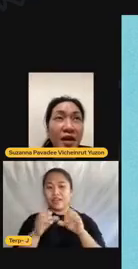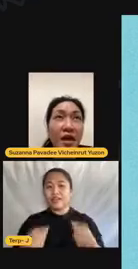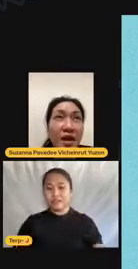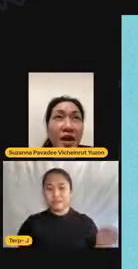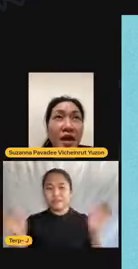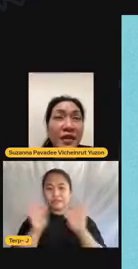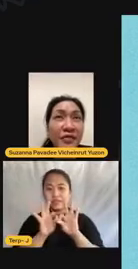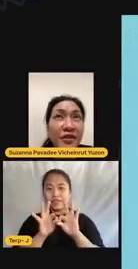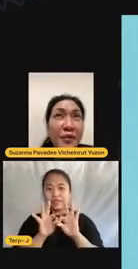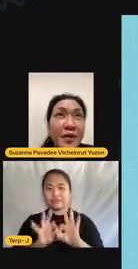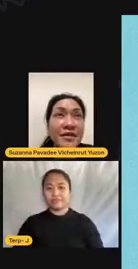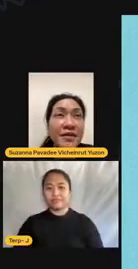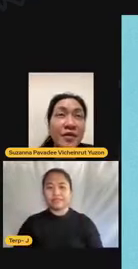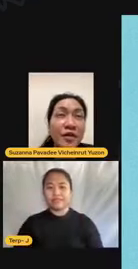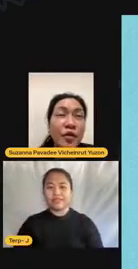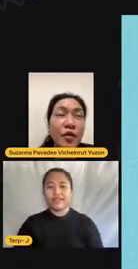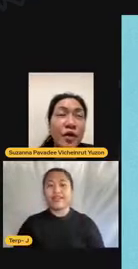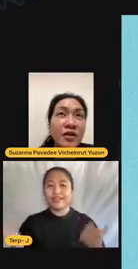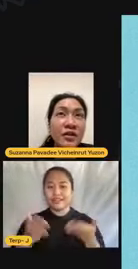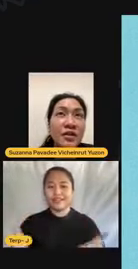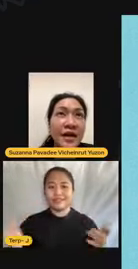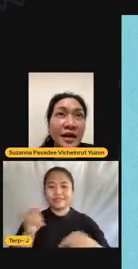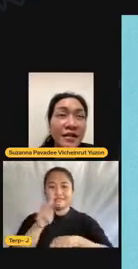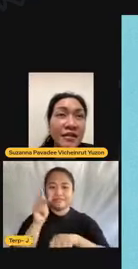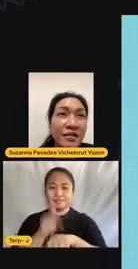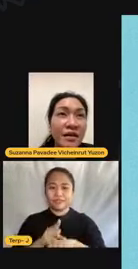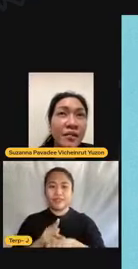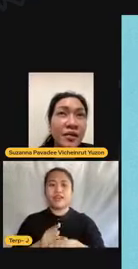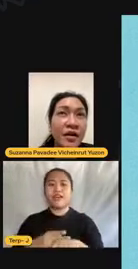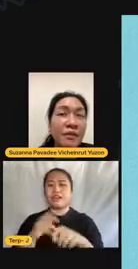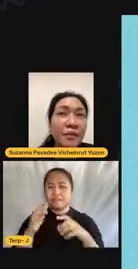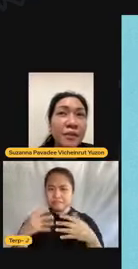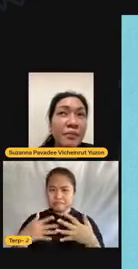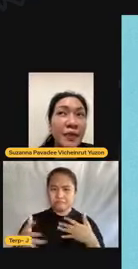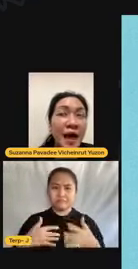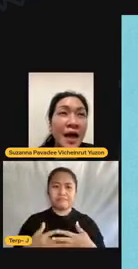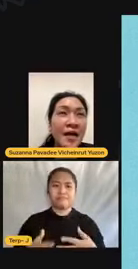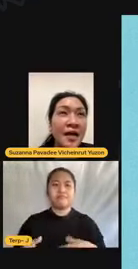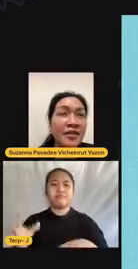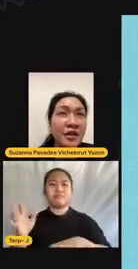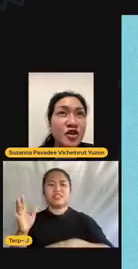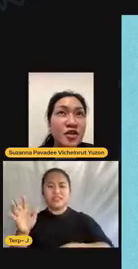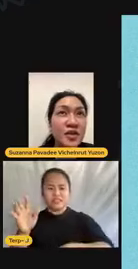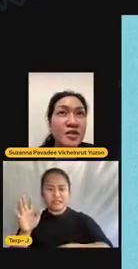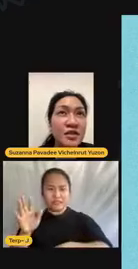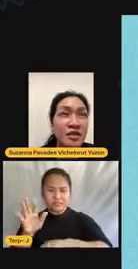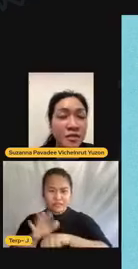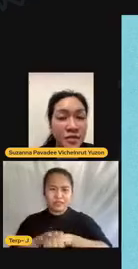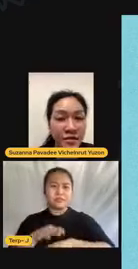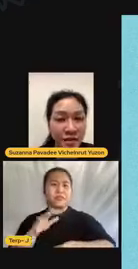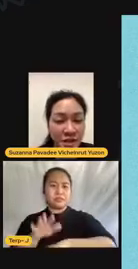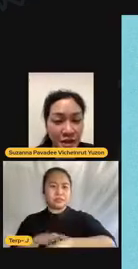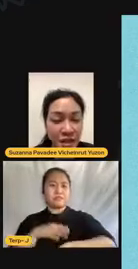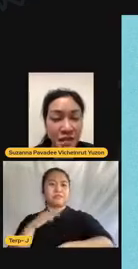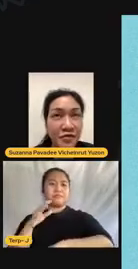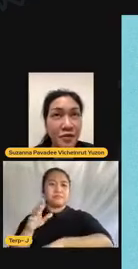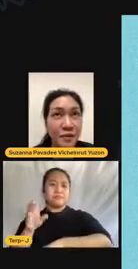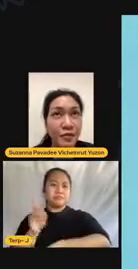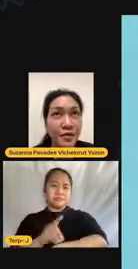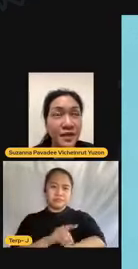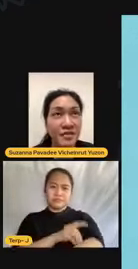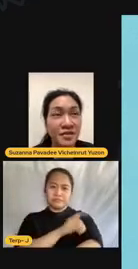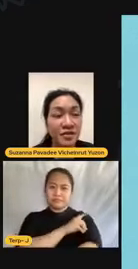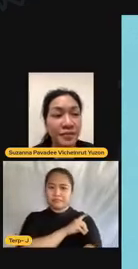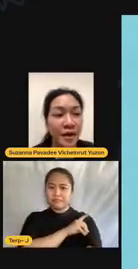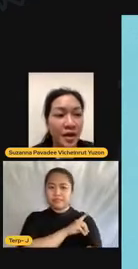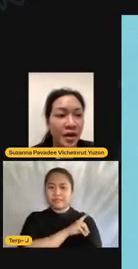if in the Philippines, even though we are delayed, we are behind other countries in terms of education for